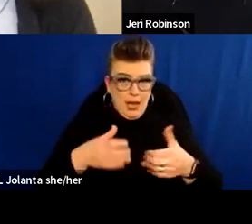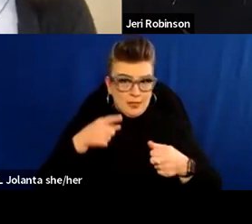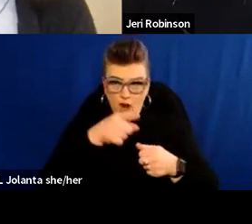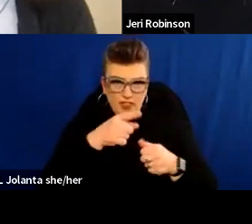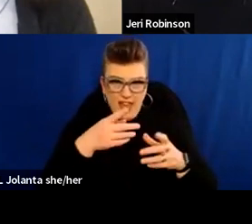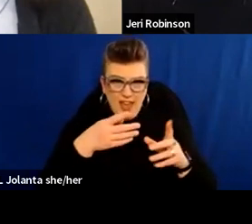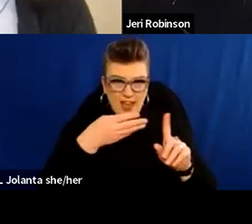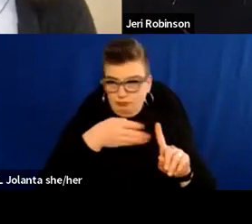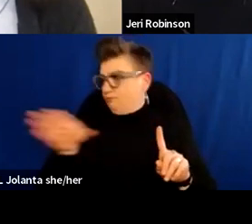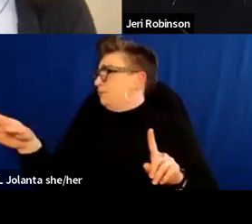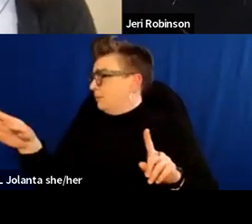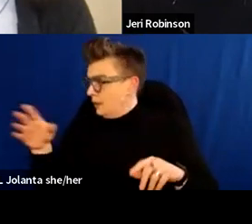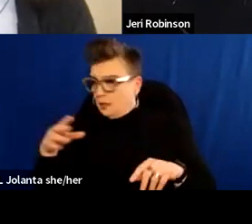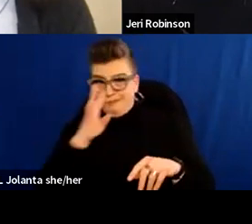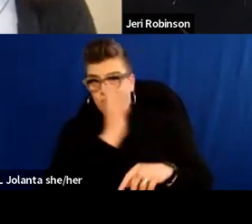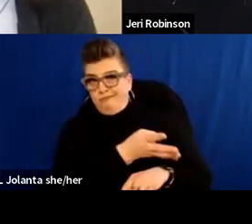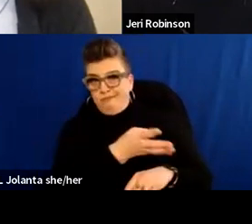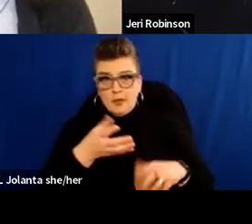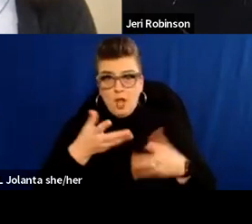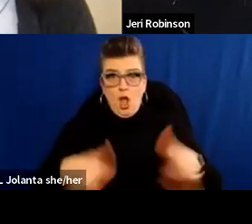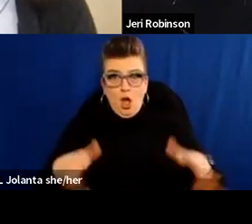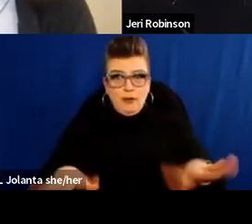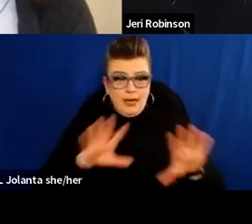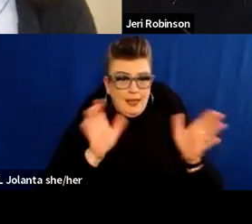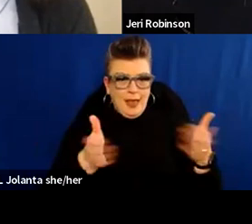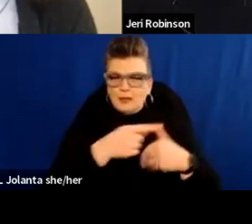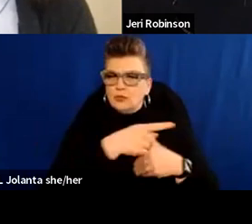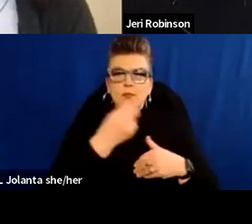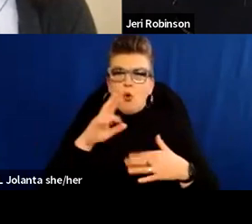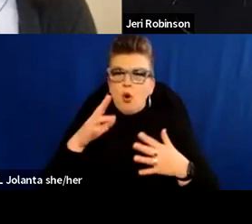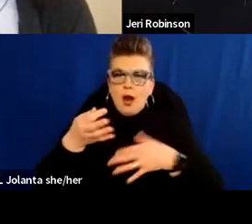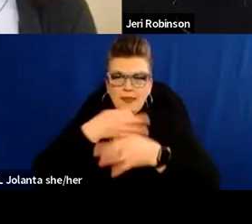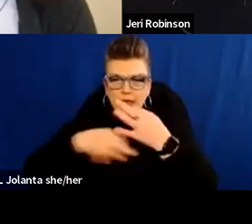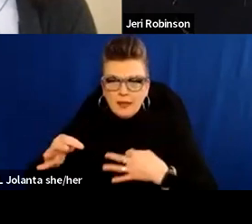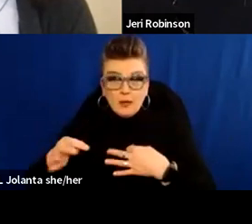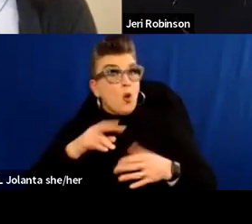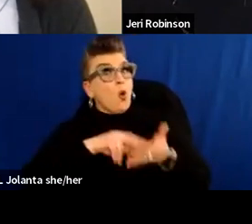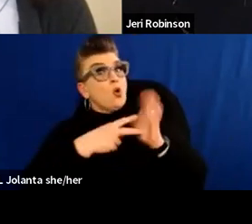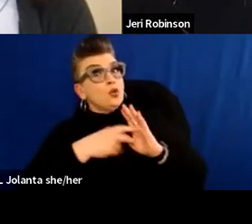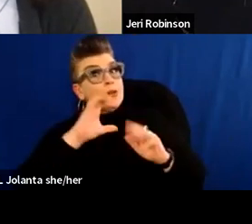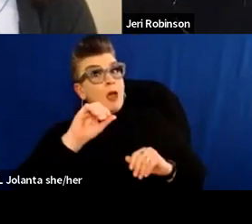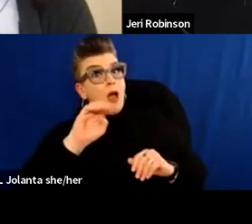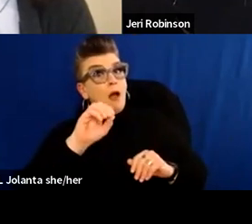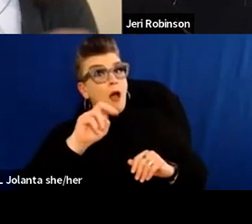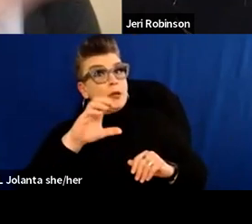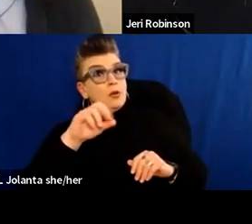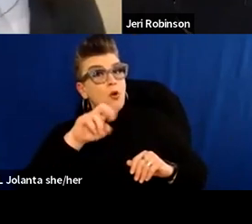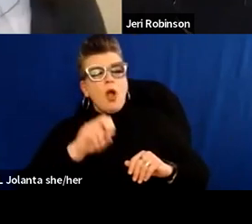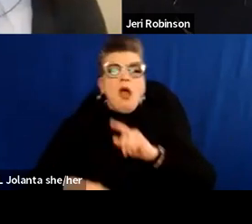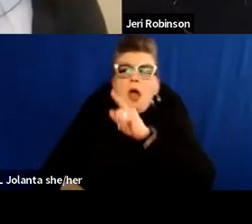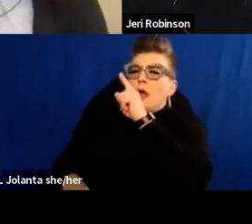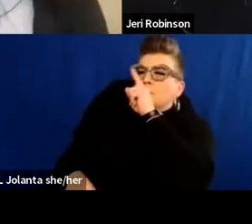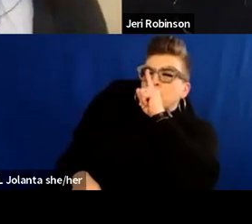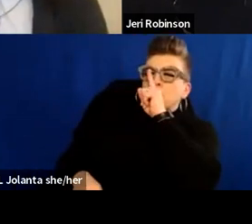room or is it just room that's already there that's being filled with the mass core you mean not with the mass core like